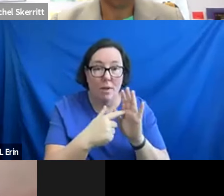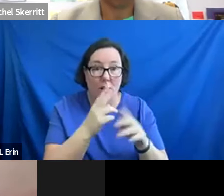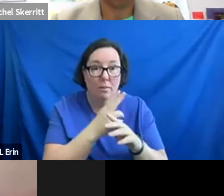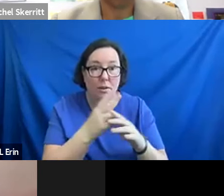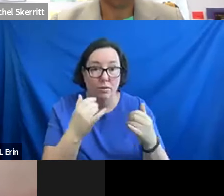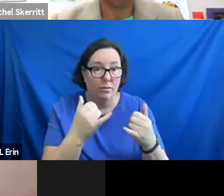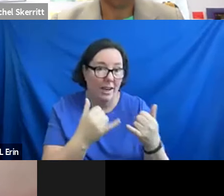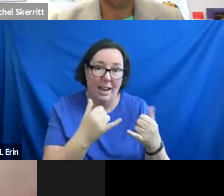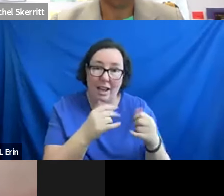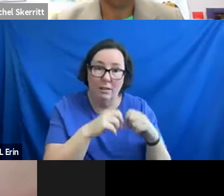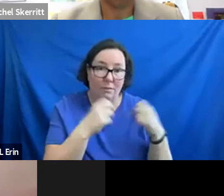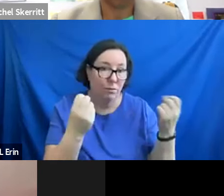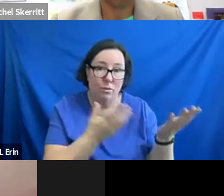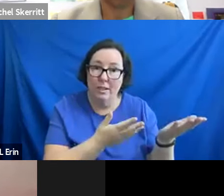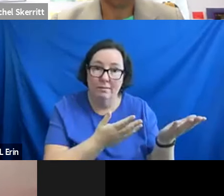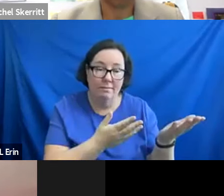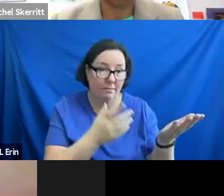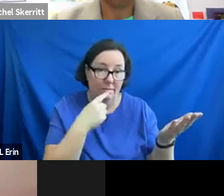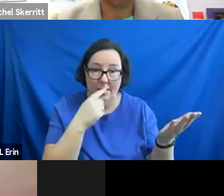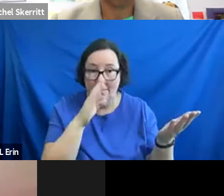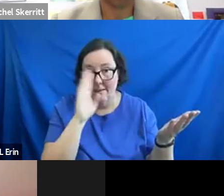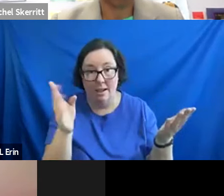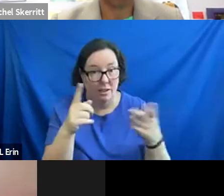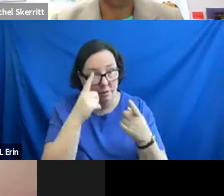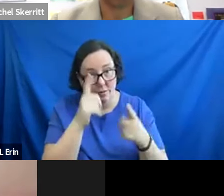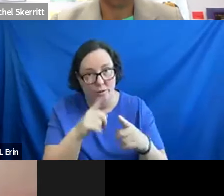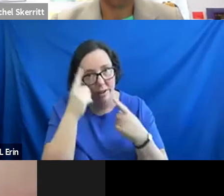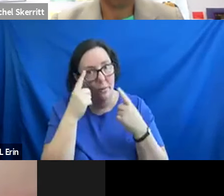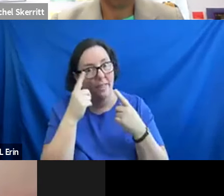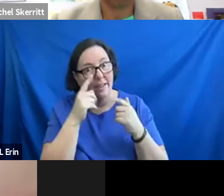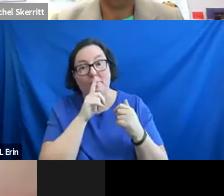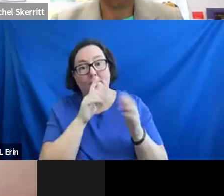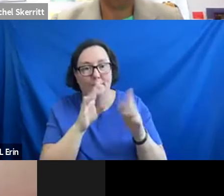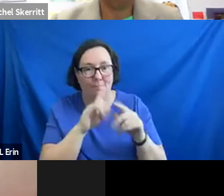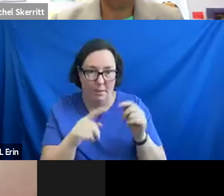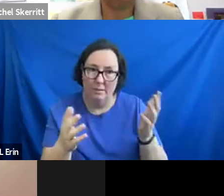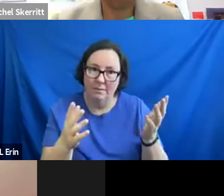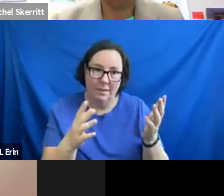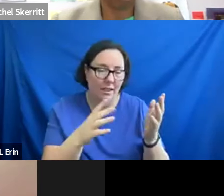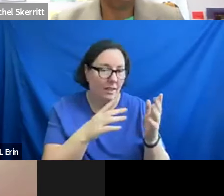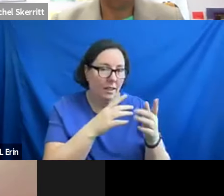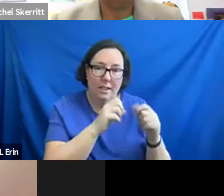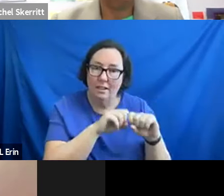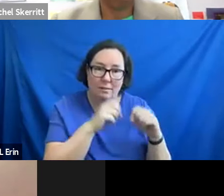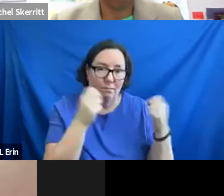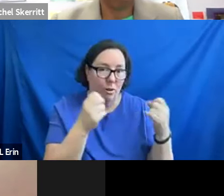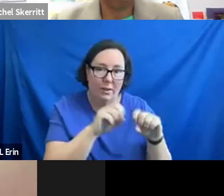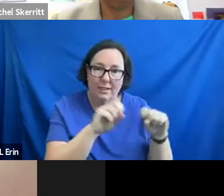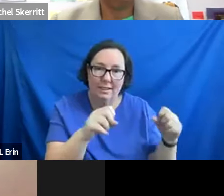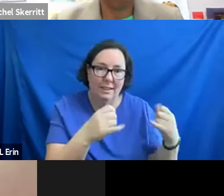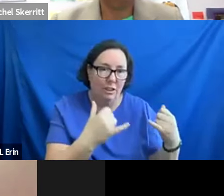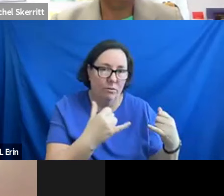is broken. I think, I'll say it, you may think it. Getting there is